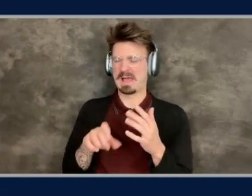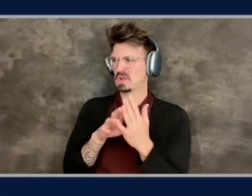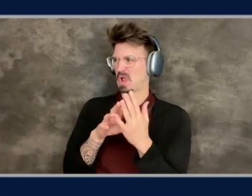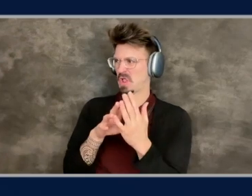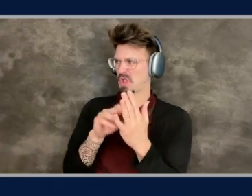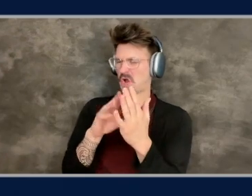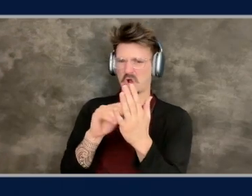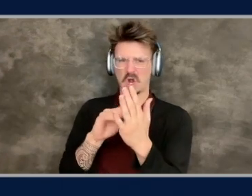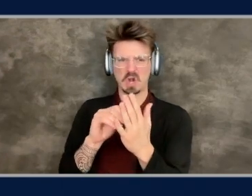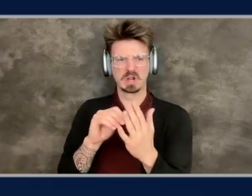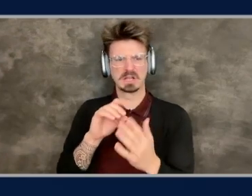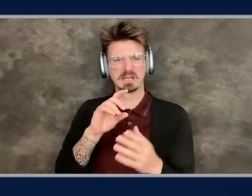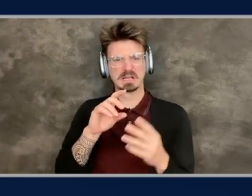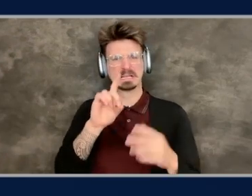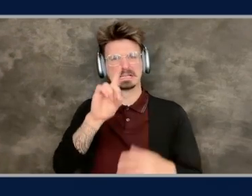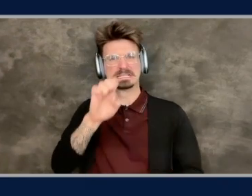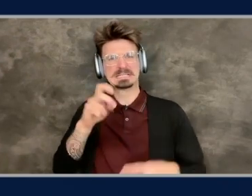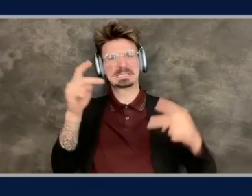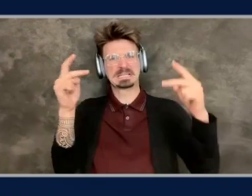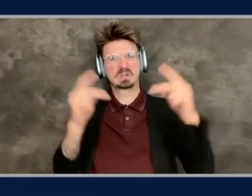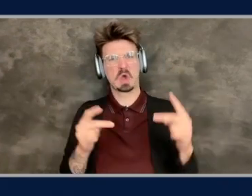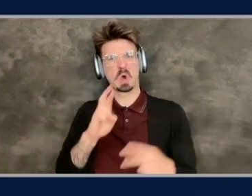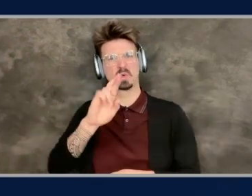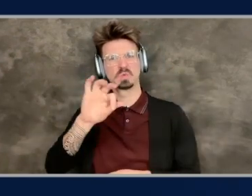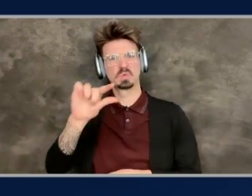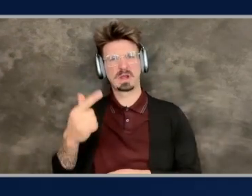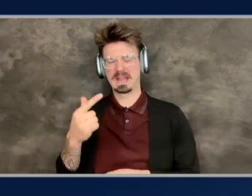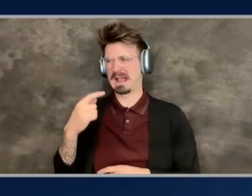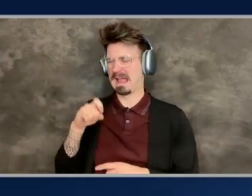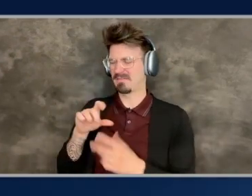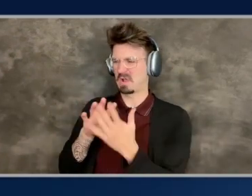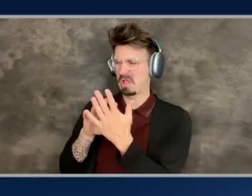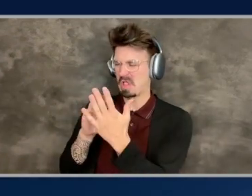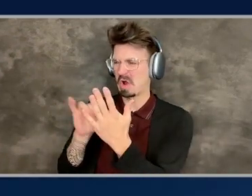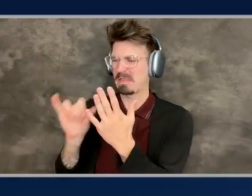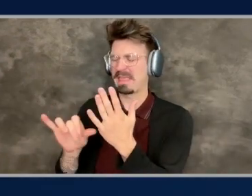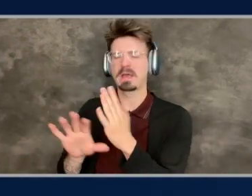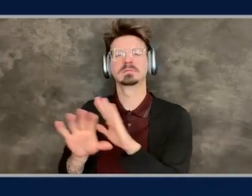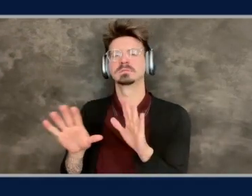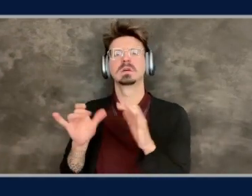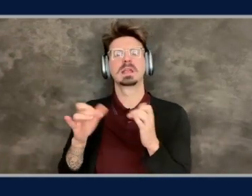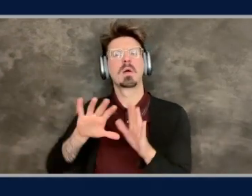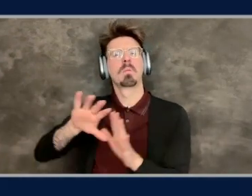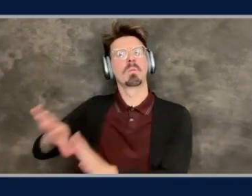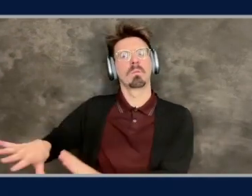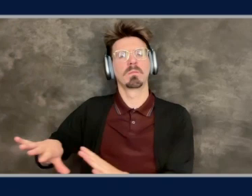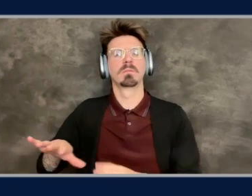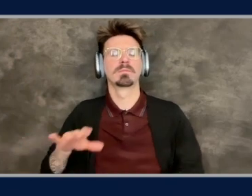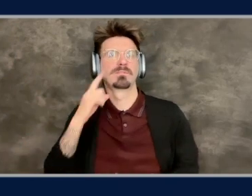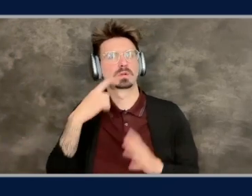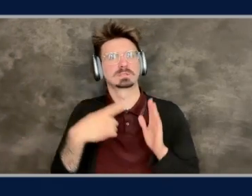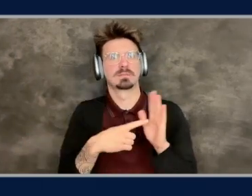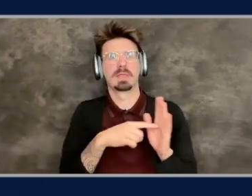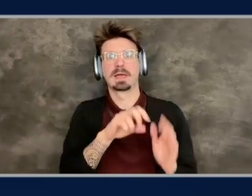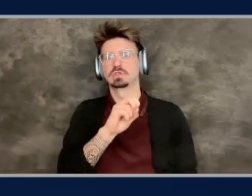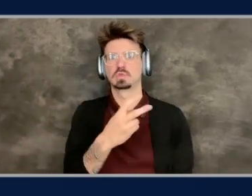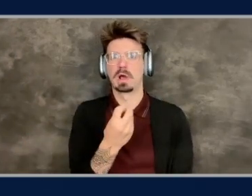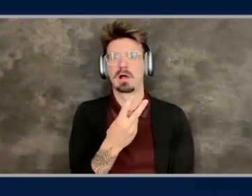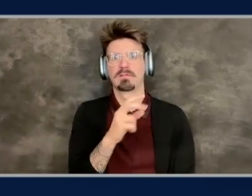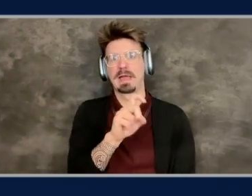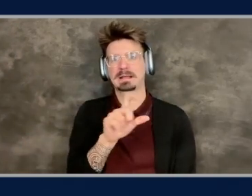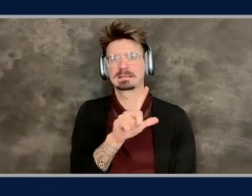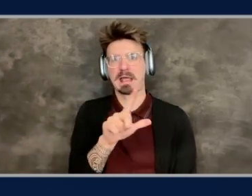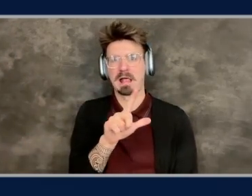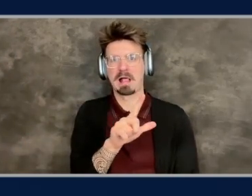ring. Yeah. So to the point of, you know, we have an instance that's 12XL or something like that. You know, from our instance, let's take the